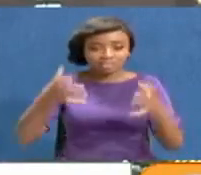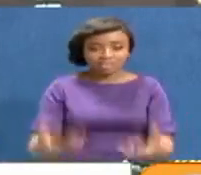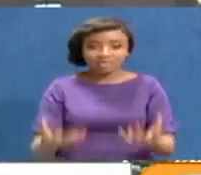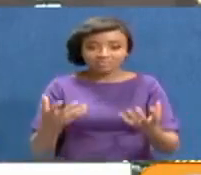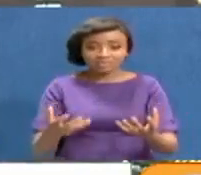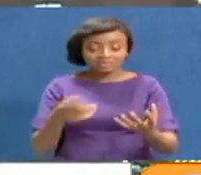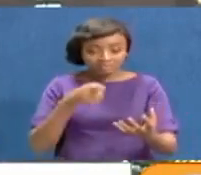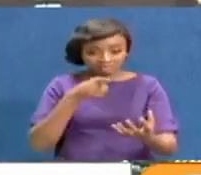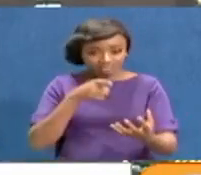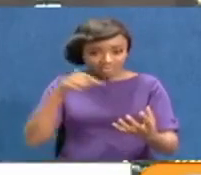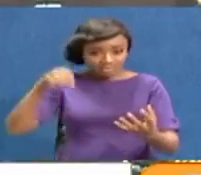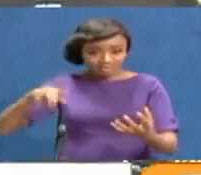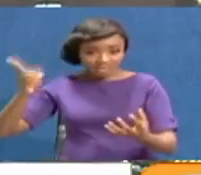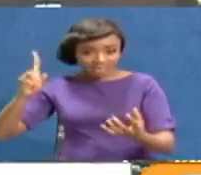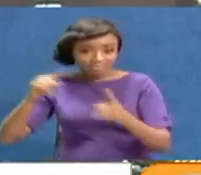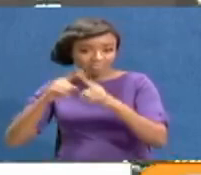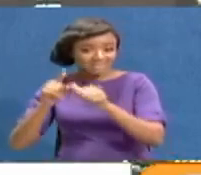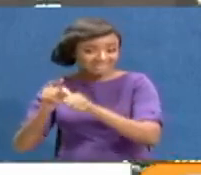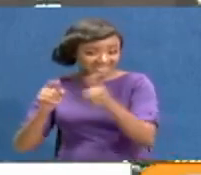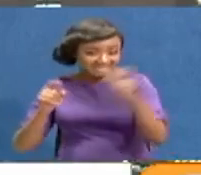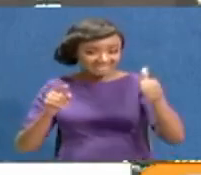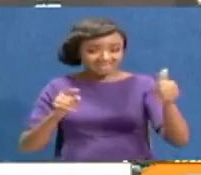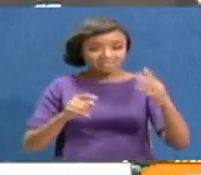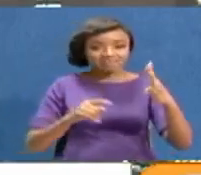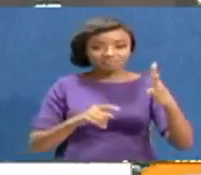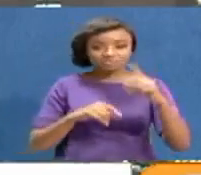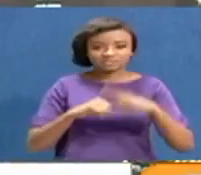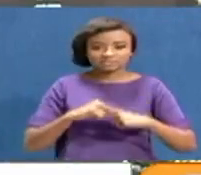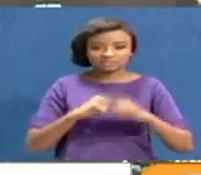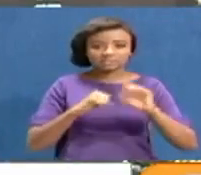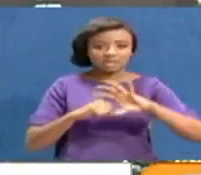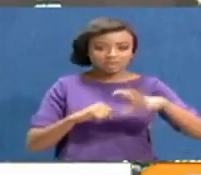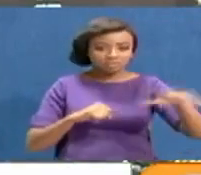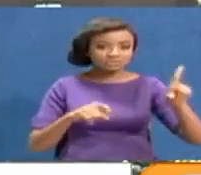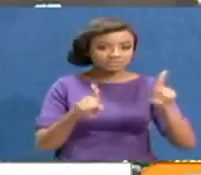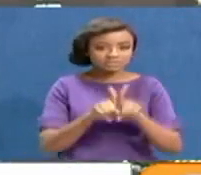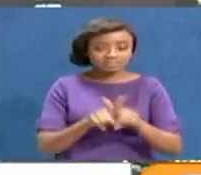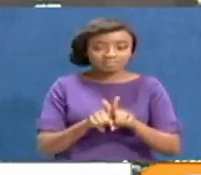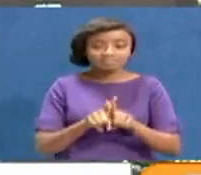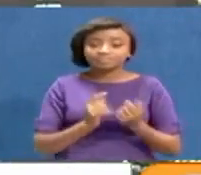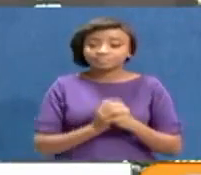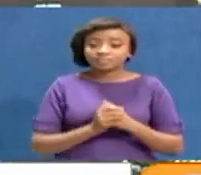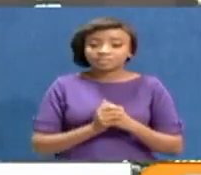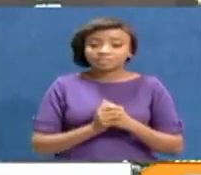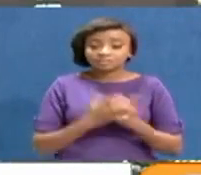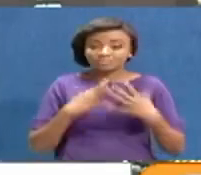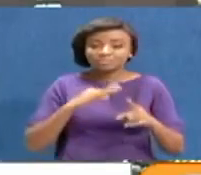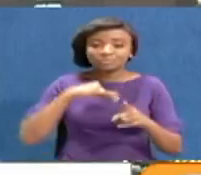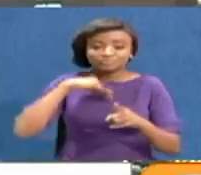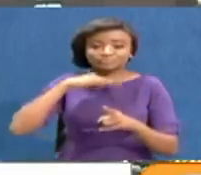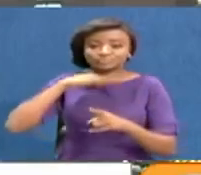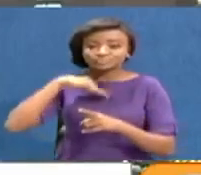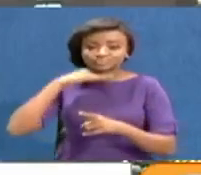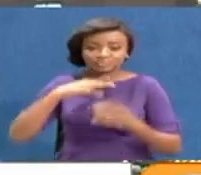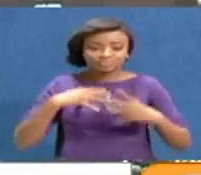just intensifying in Nairobi, but all the other 46 counties as well. The latest curve of the confirmed cases, deaths, and